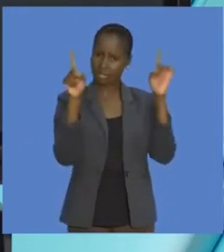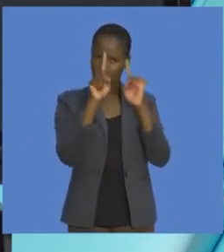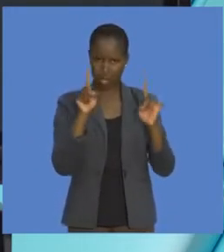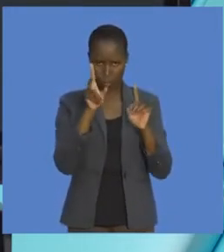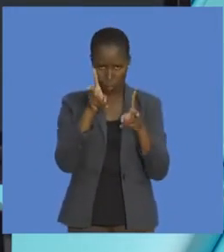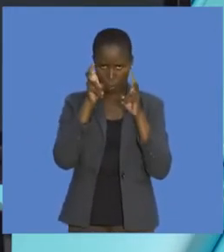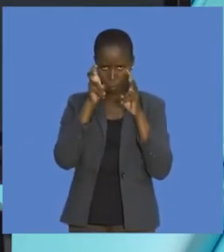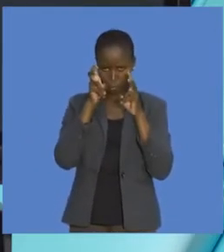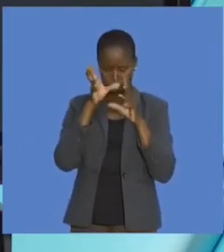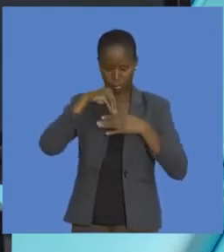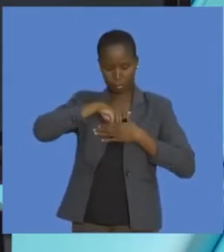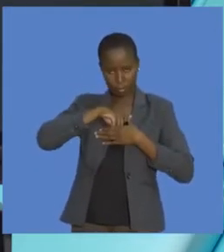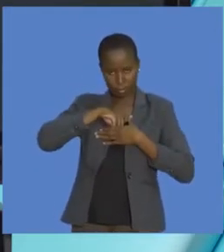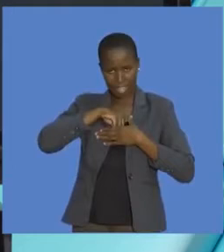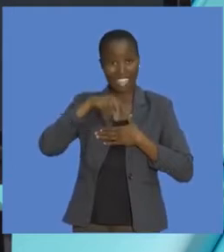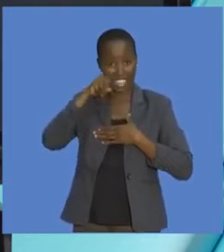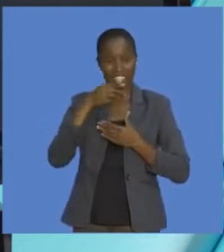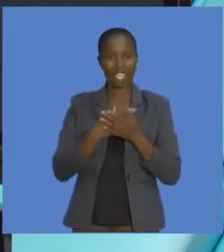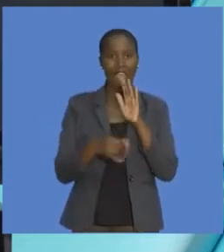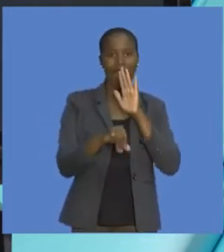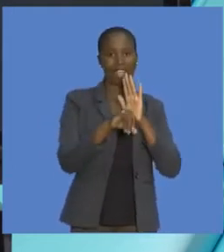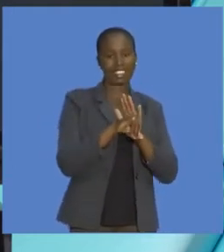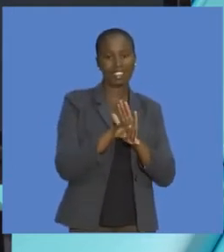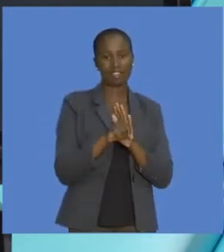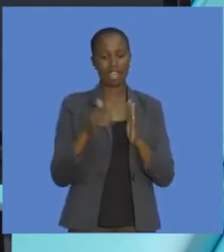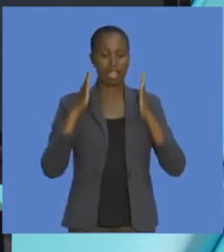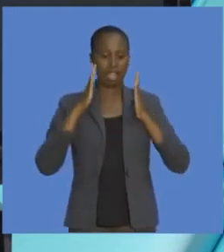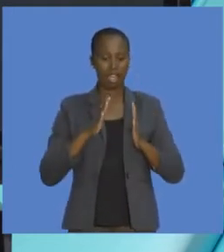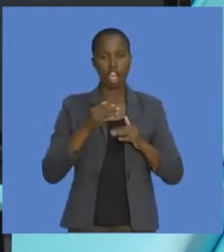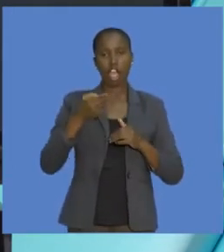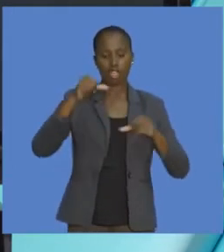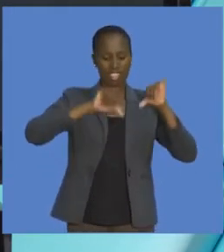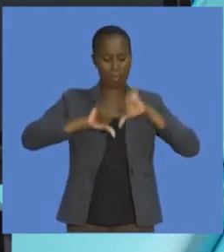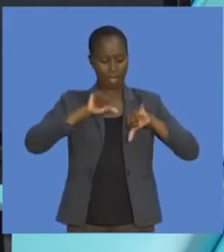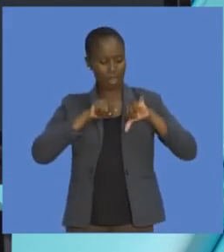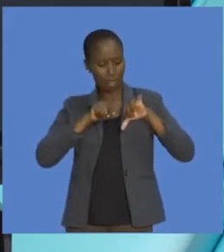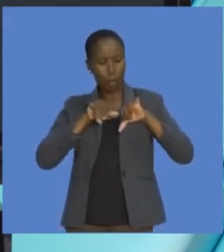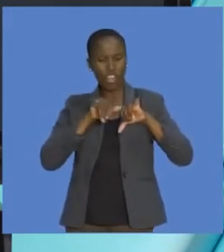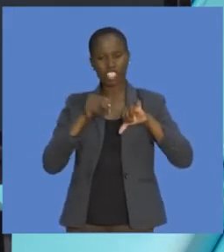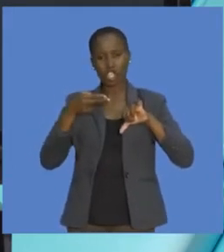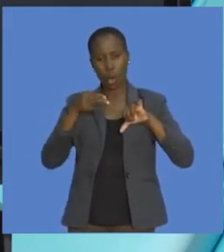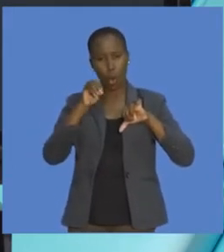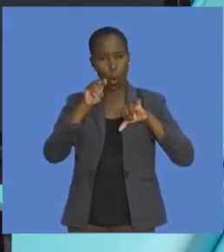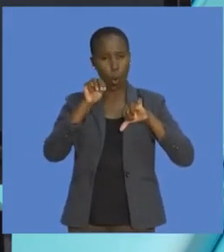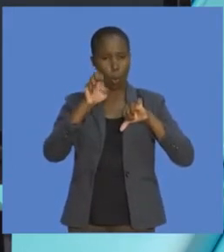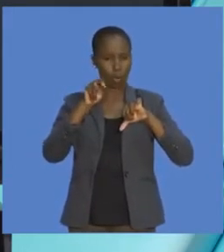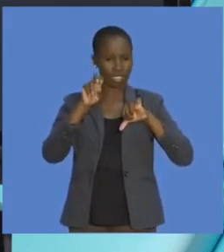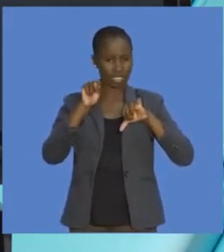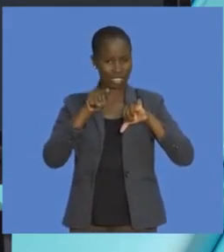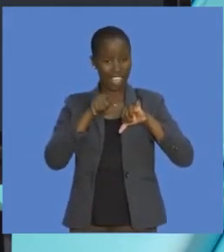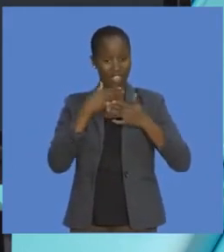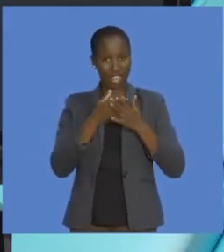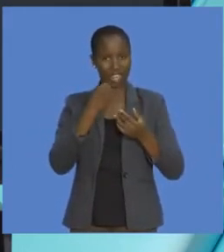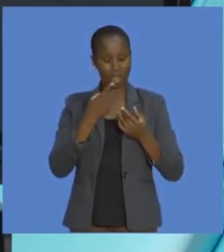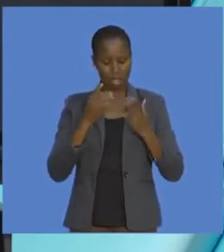that identifies hormones. And so a hormone has a specific cell or target area because that cell will